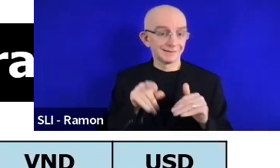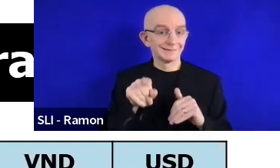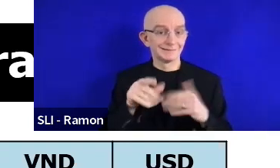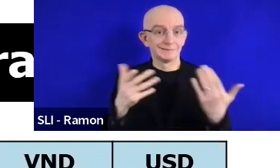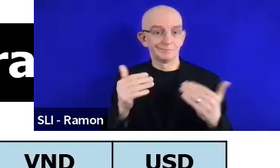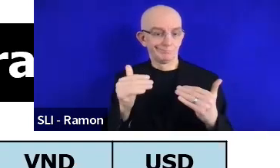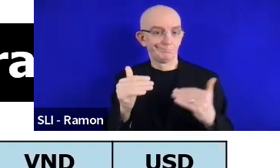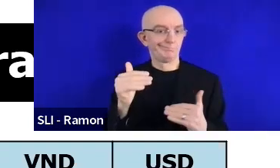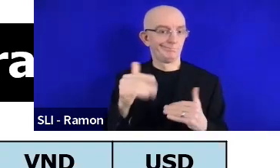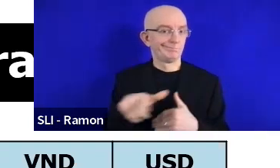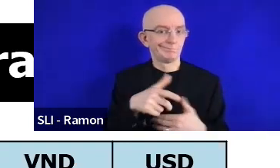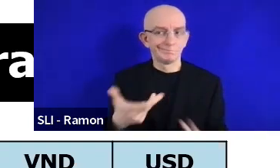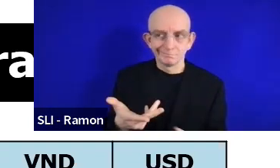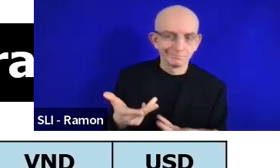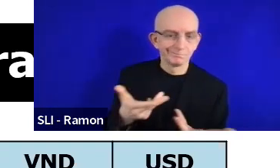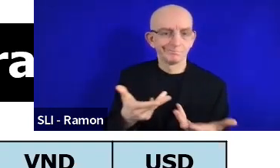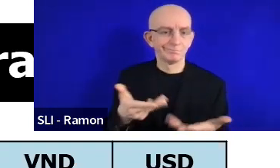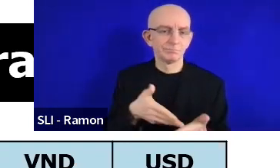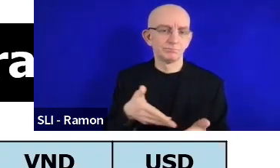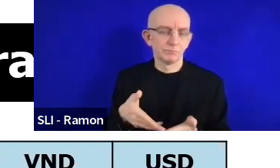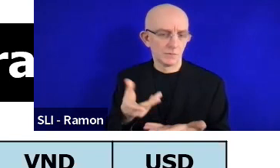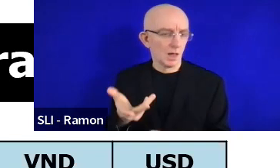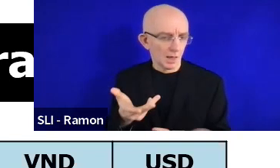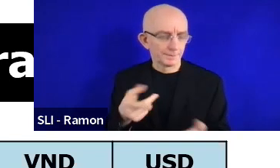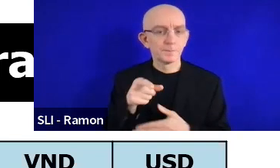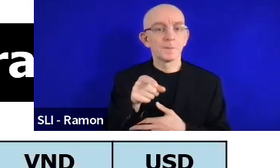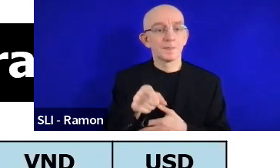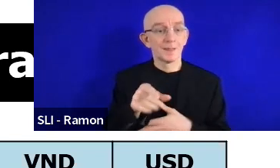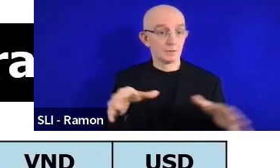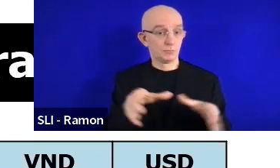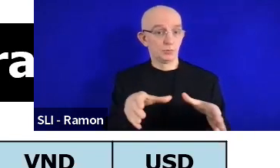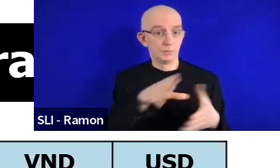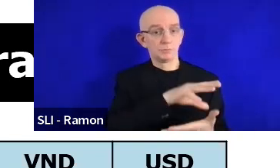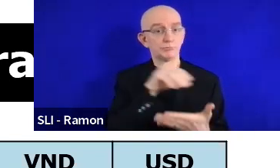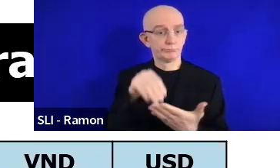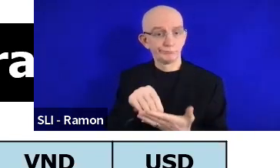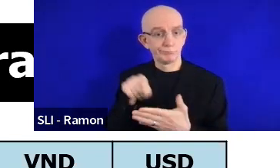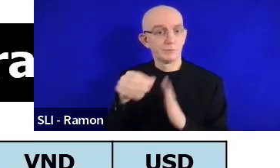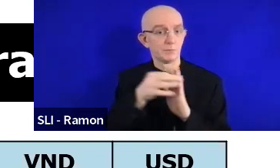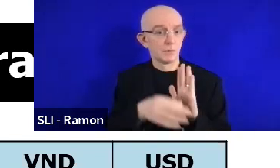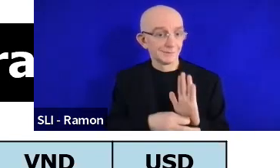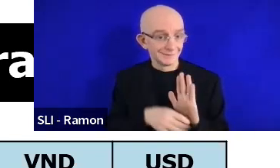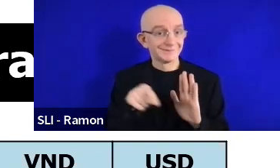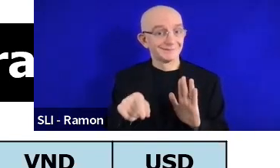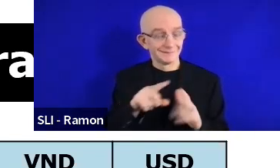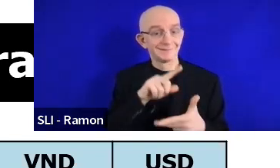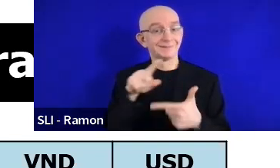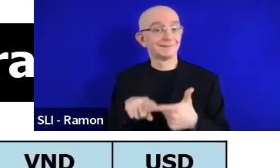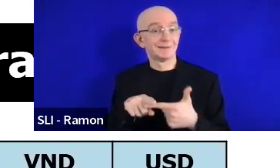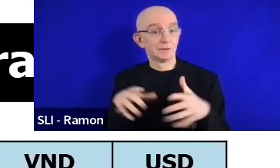beneficiary group, which is about 1.7 million people receiving this benefit. This is the same rate,